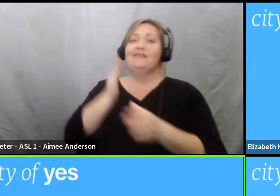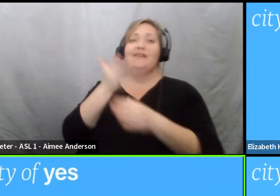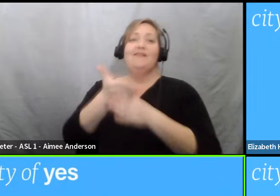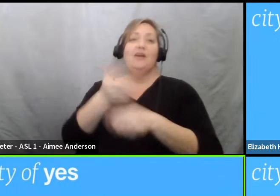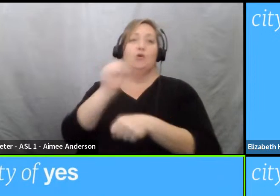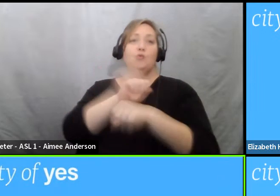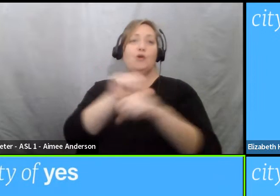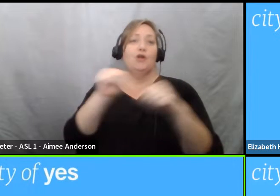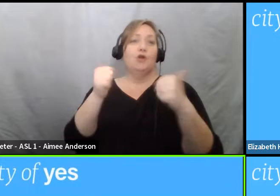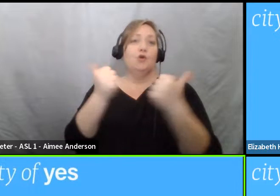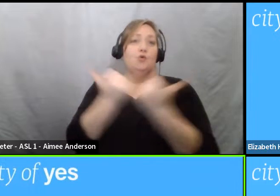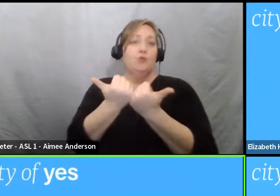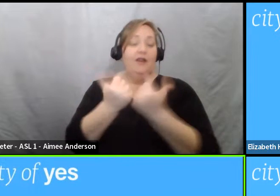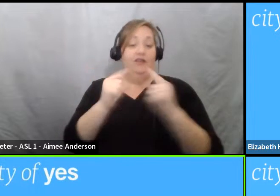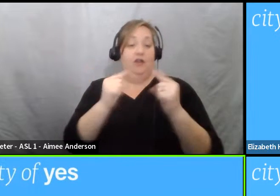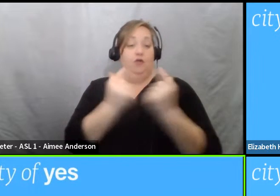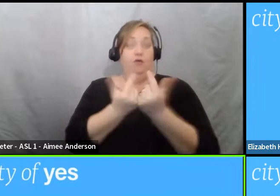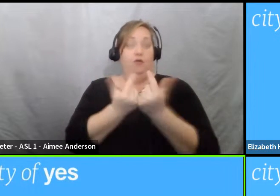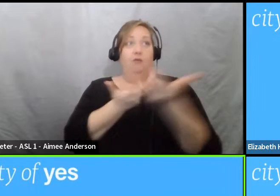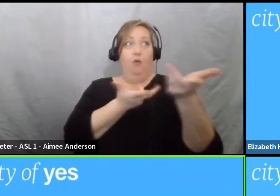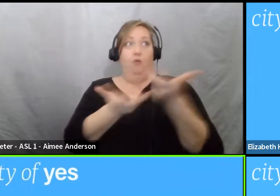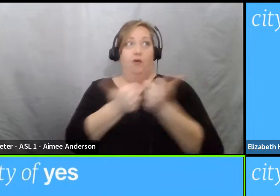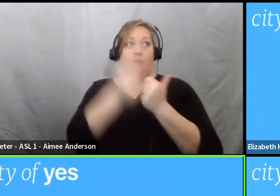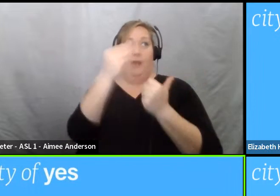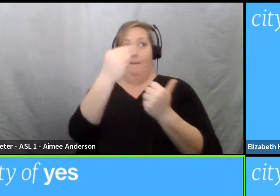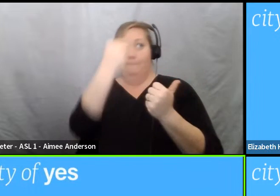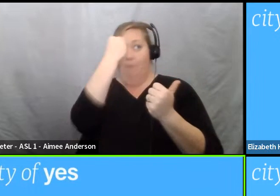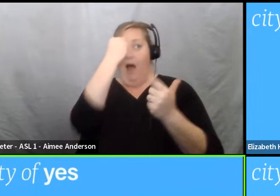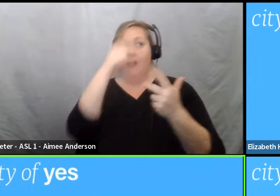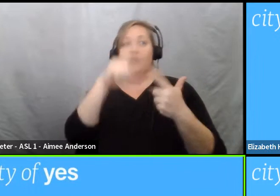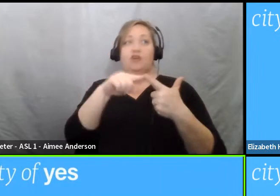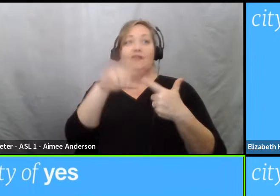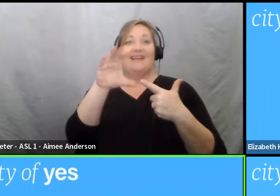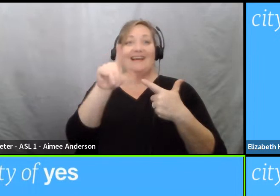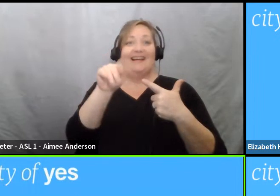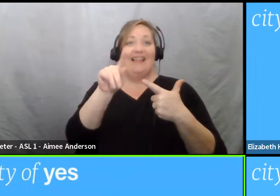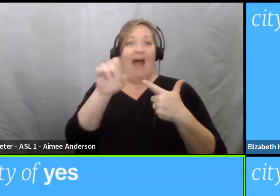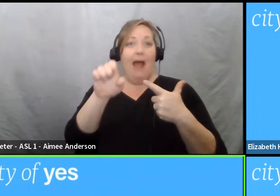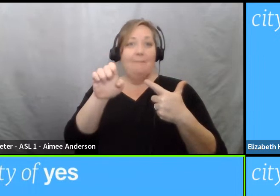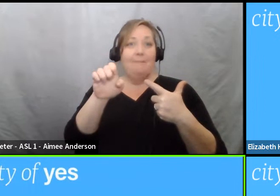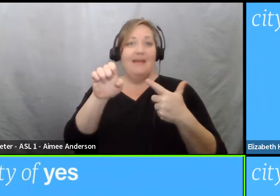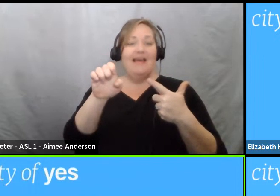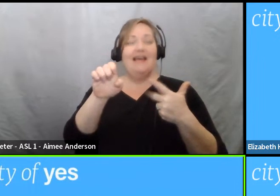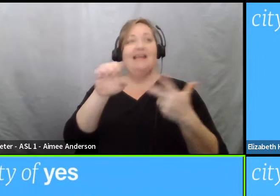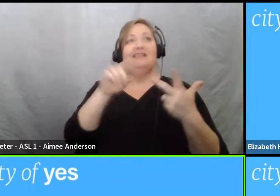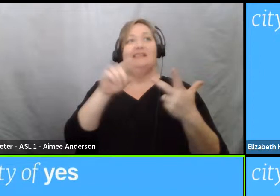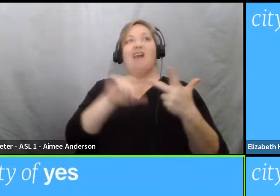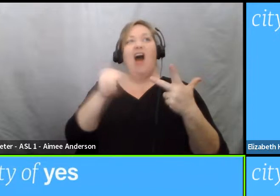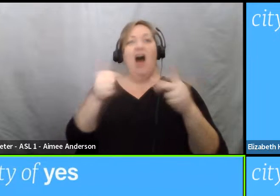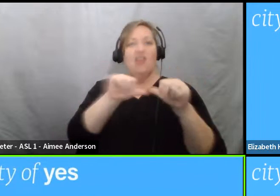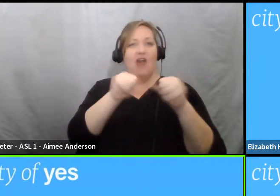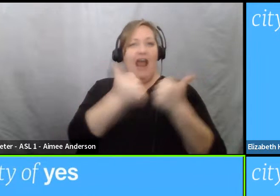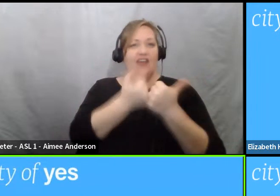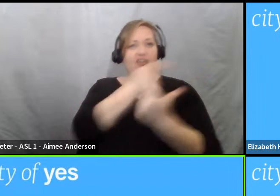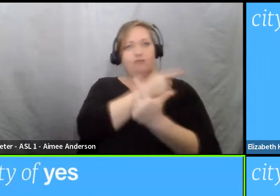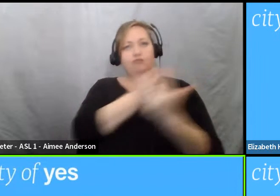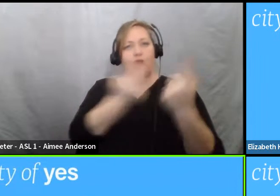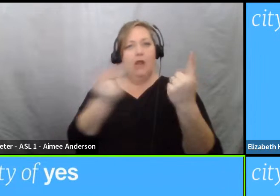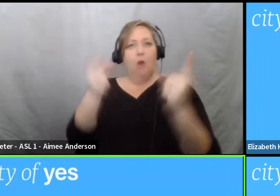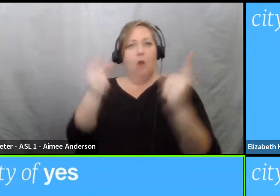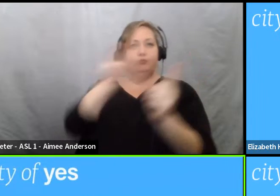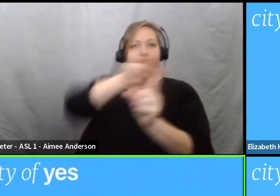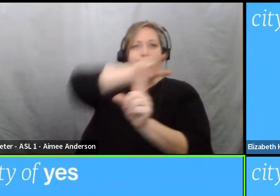with HPD, the Mayor's Office of Climate and Environmental Justice, the Department of Buildings, other relevant agencies to really look into these questions of how can